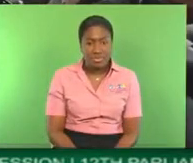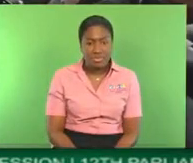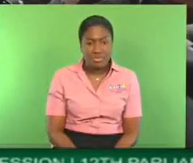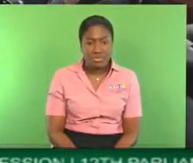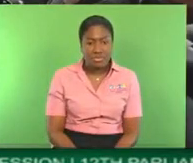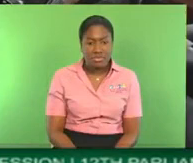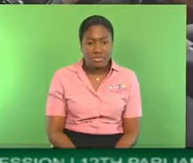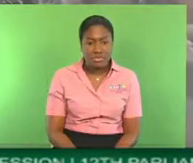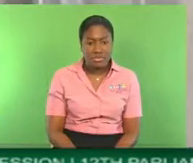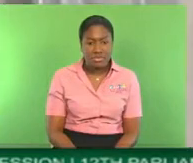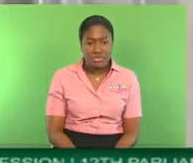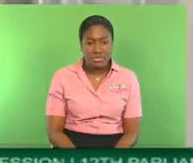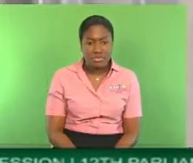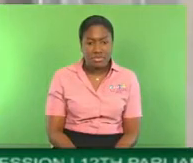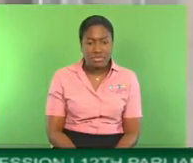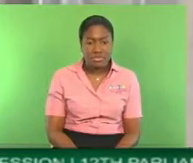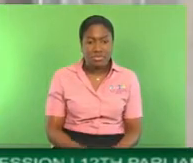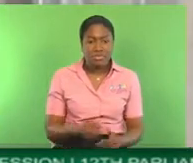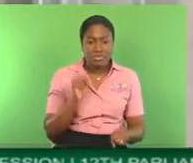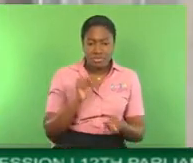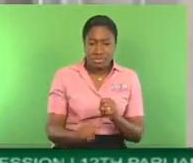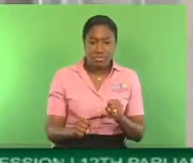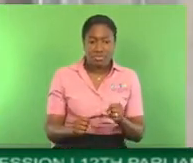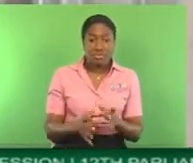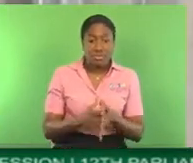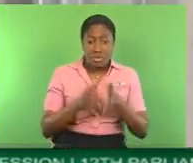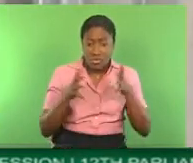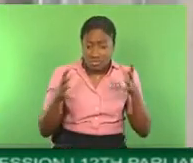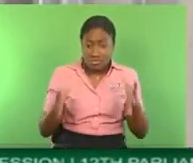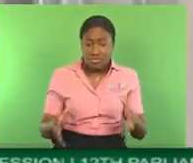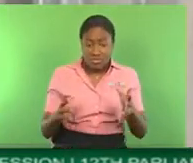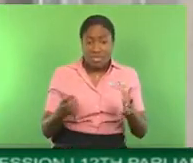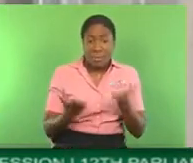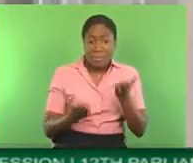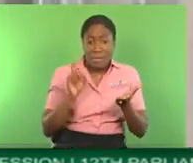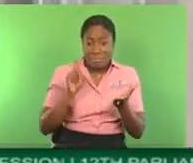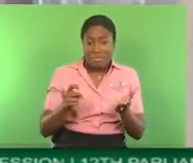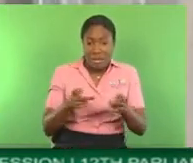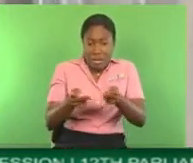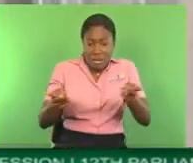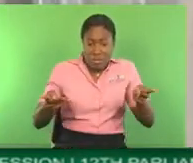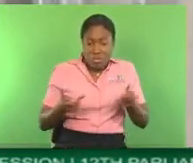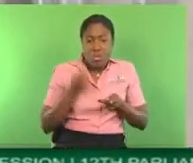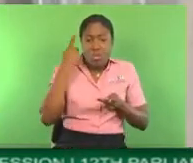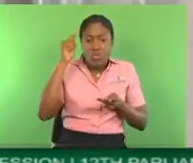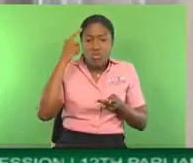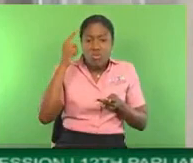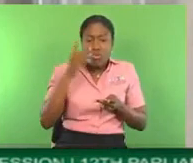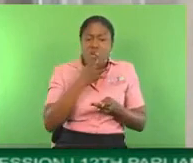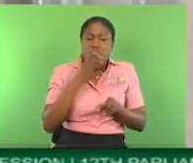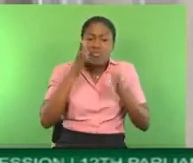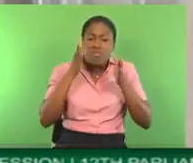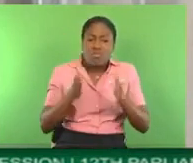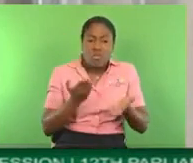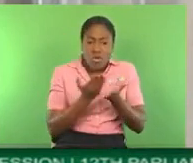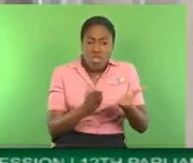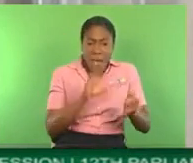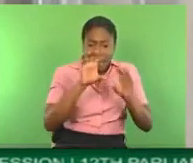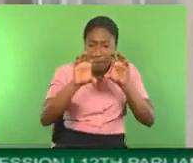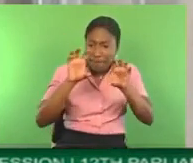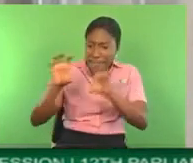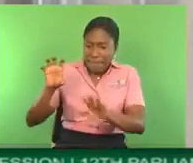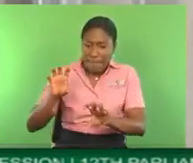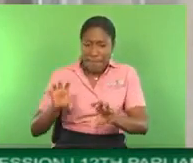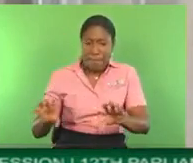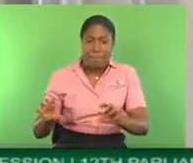The glaring absence of packing houses for agriculture is a pressing concern that demands immediate attention. I